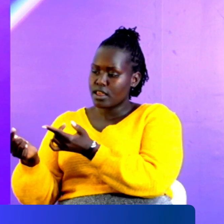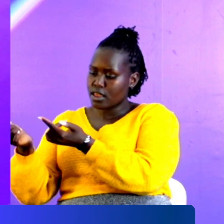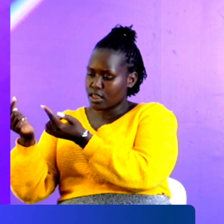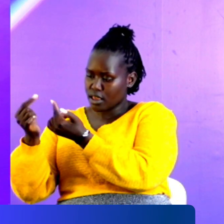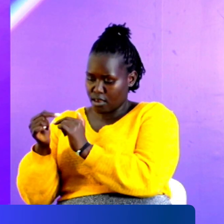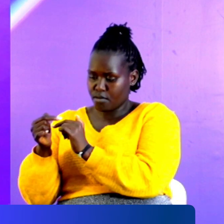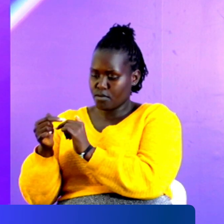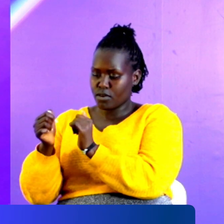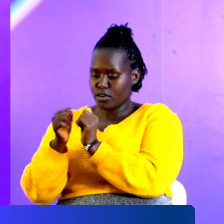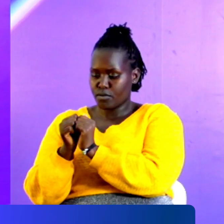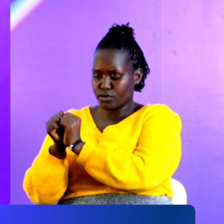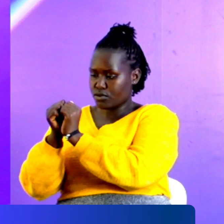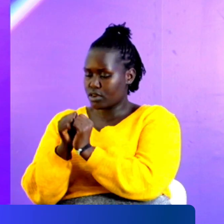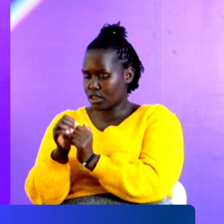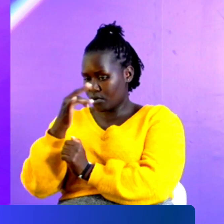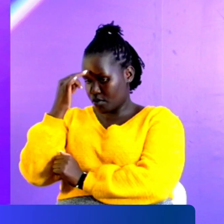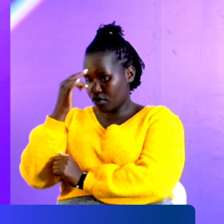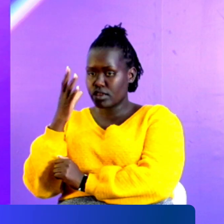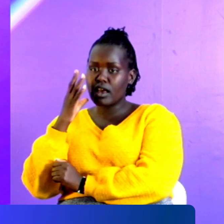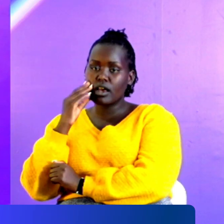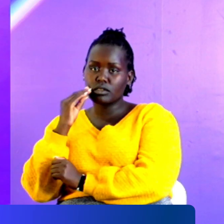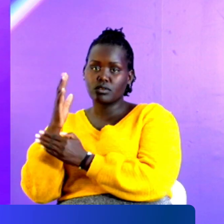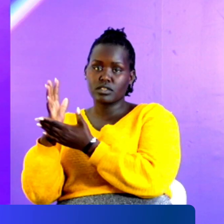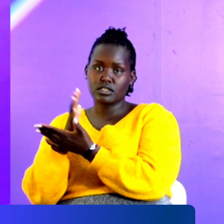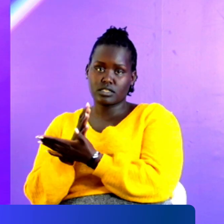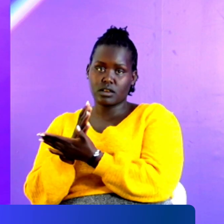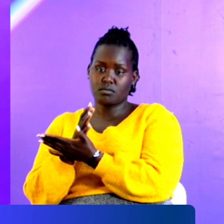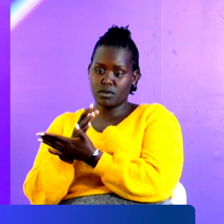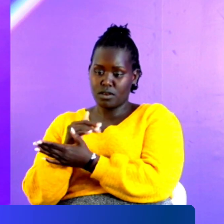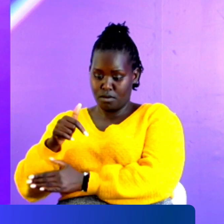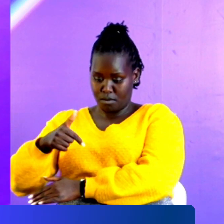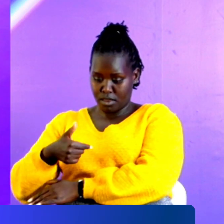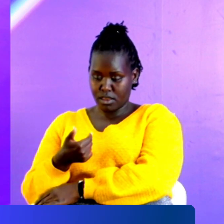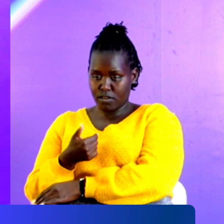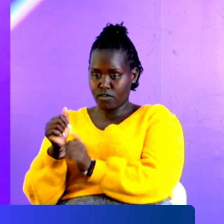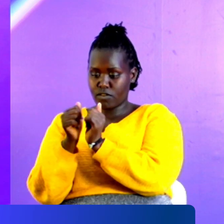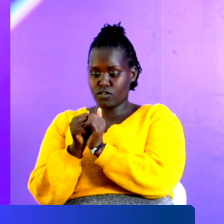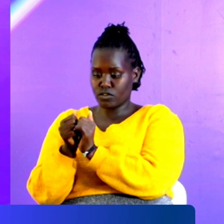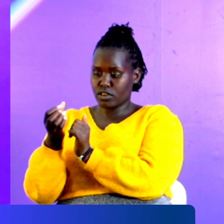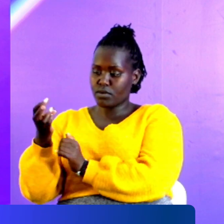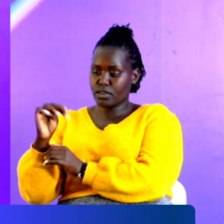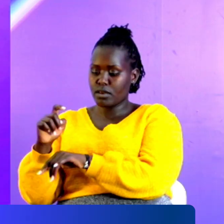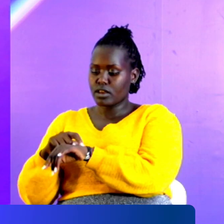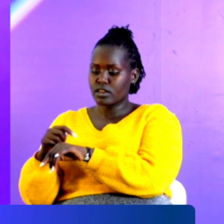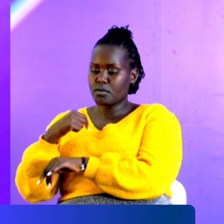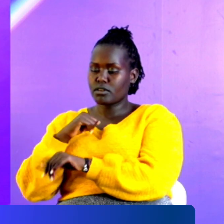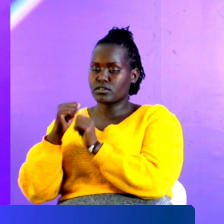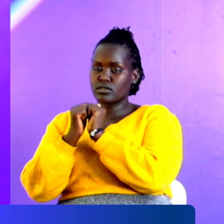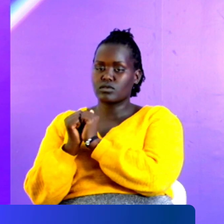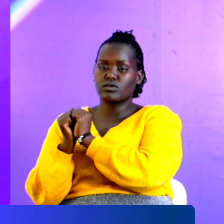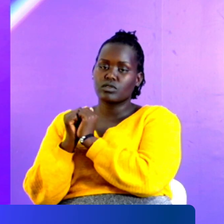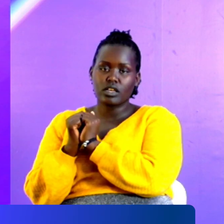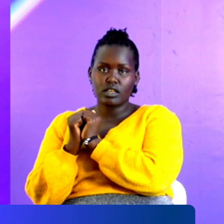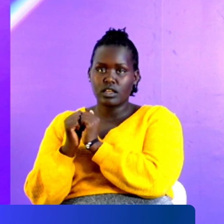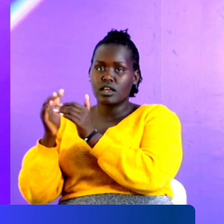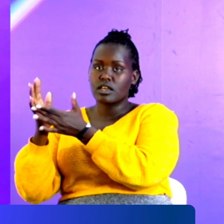to him. Because I experienced some of these advances myself. Yeah. Together with him when we were together. Yes. All right? Yes. And